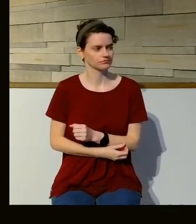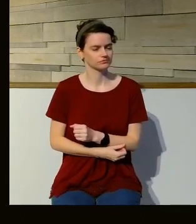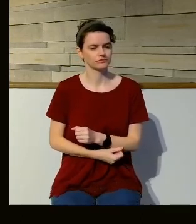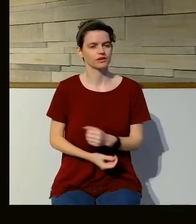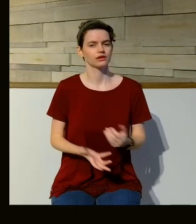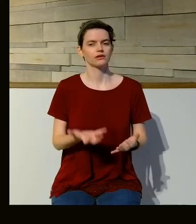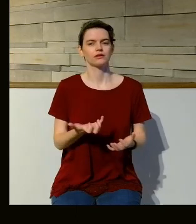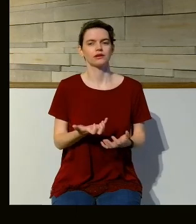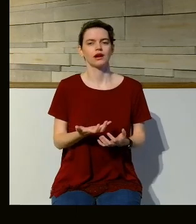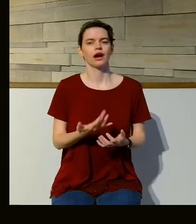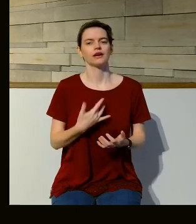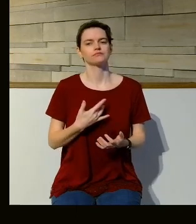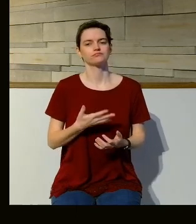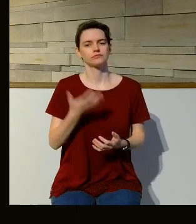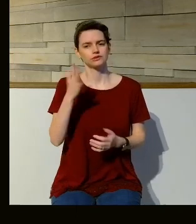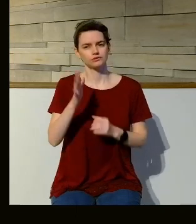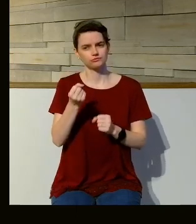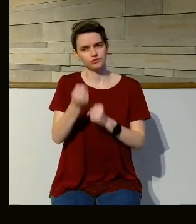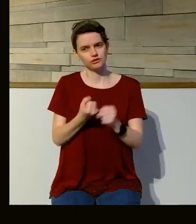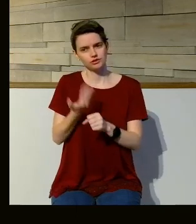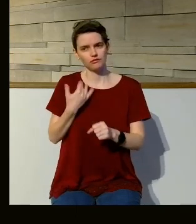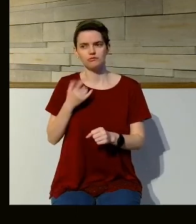I went to speak years ago at a church